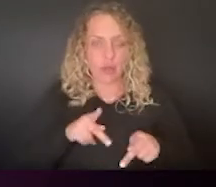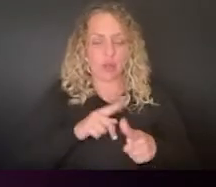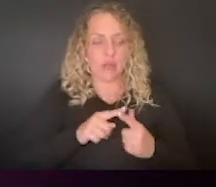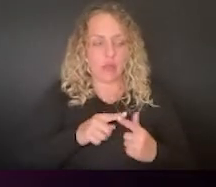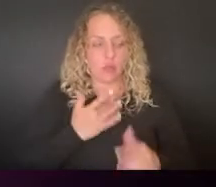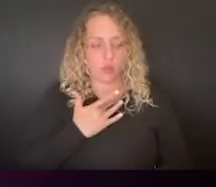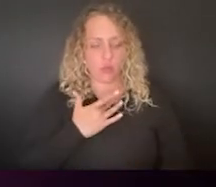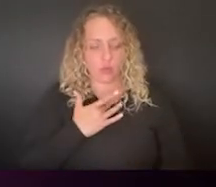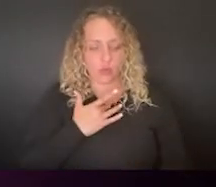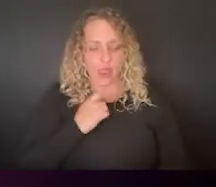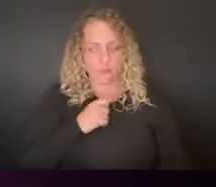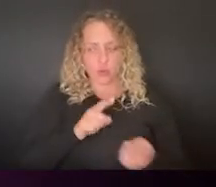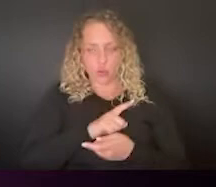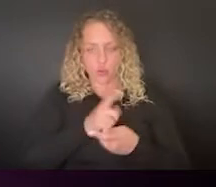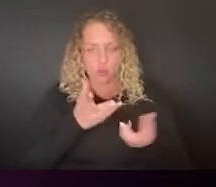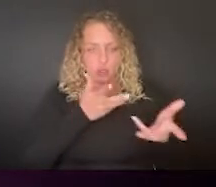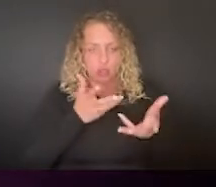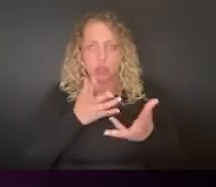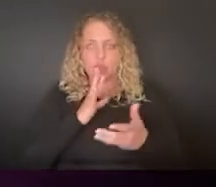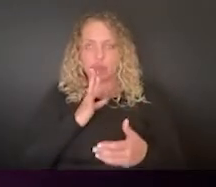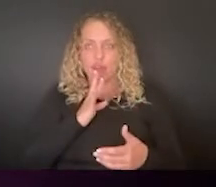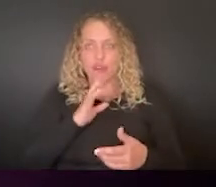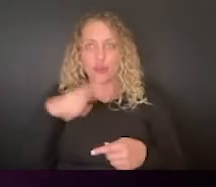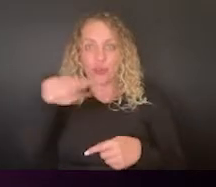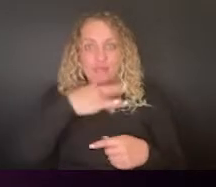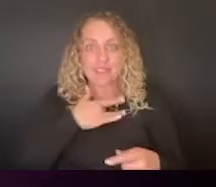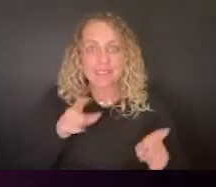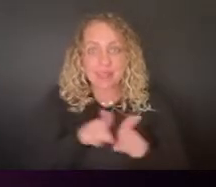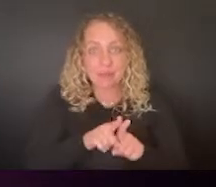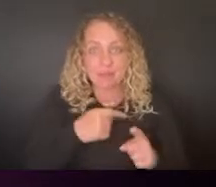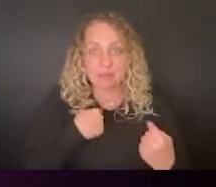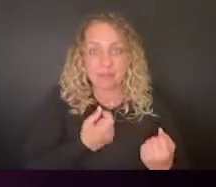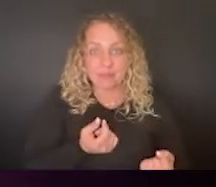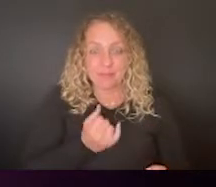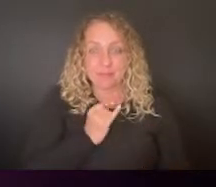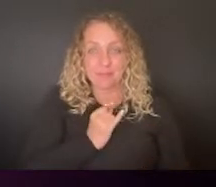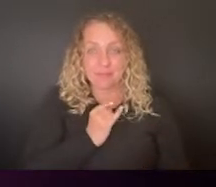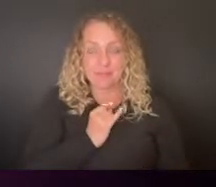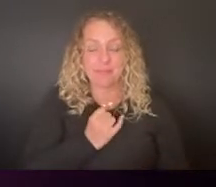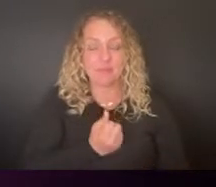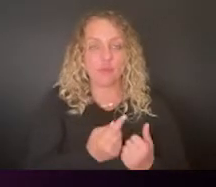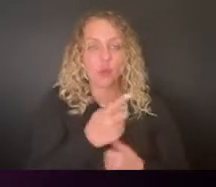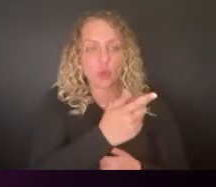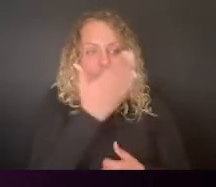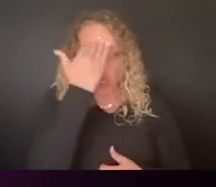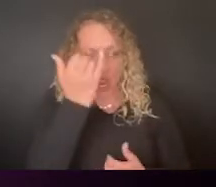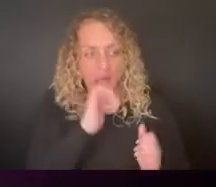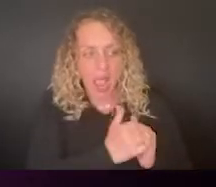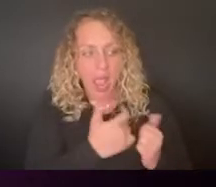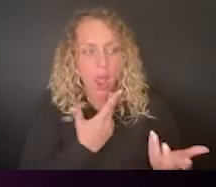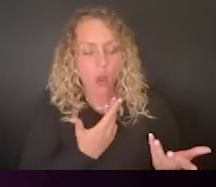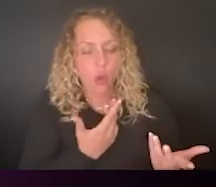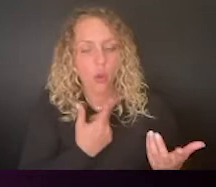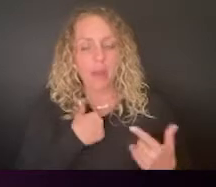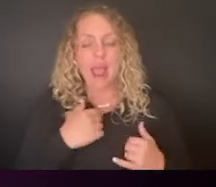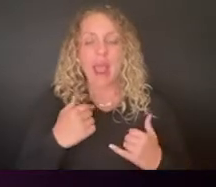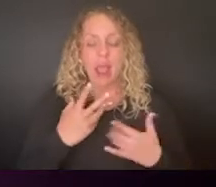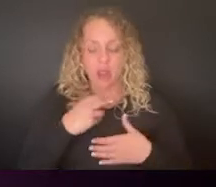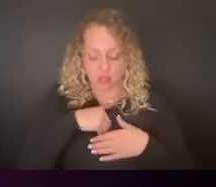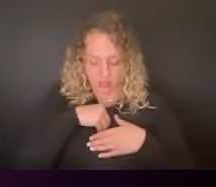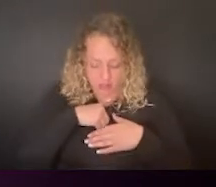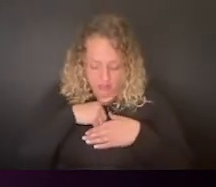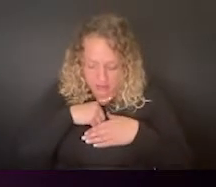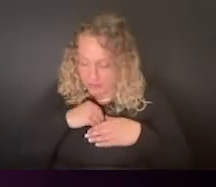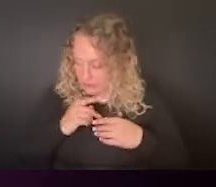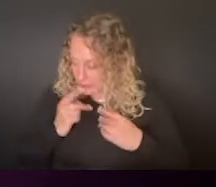felt so excited. People, finally. And then I remembered, oh my God, talking to people. How many of you felt the